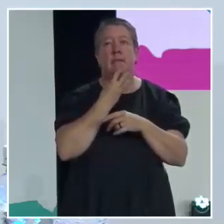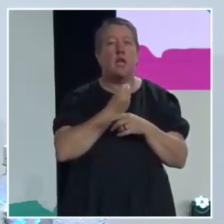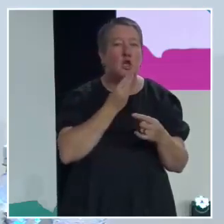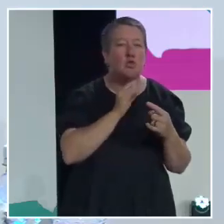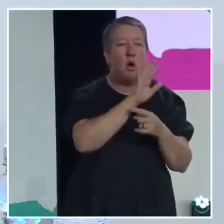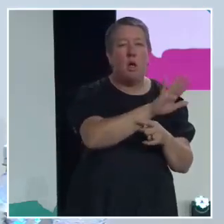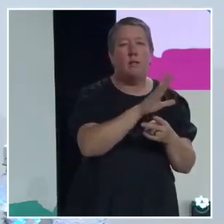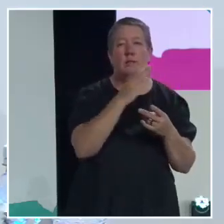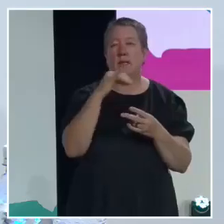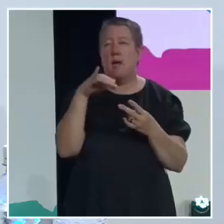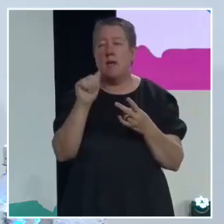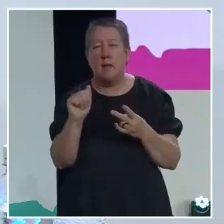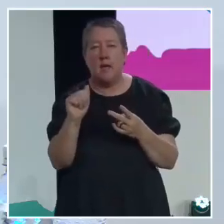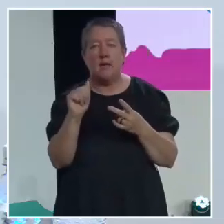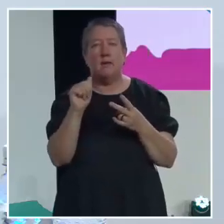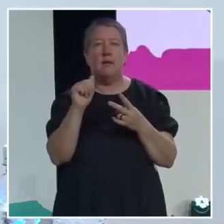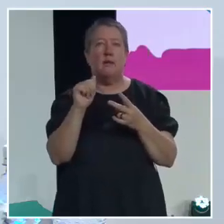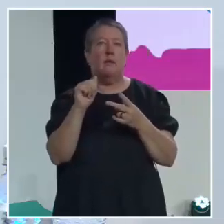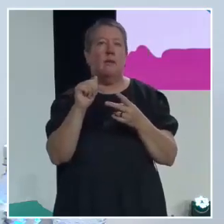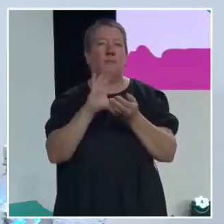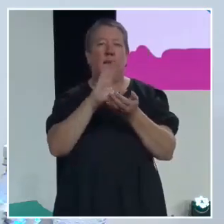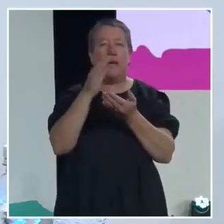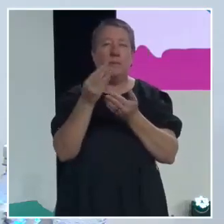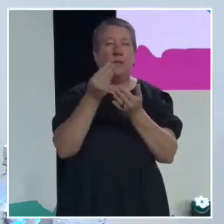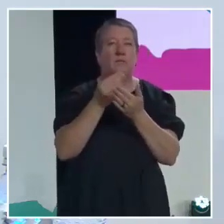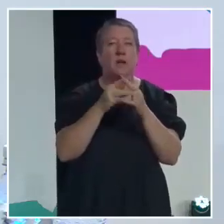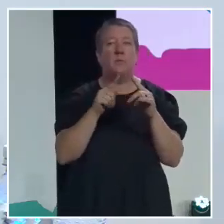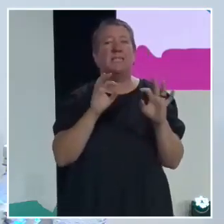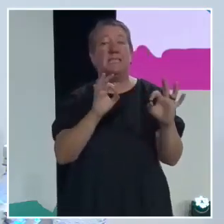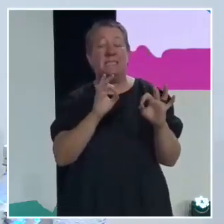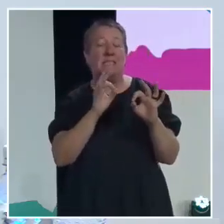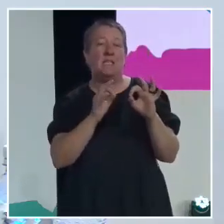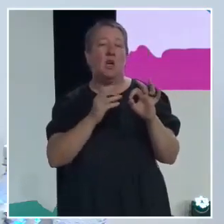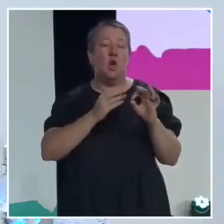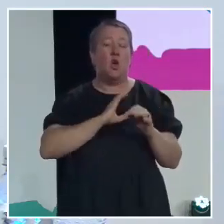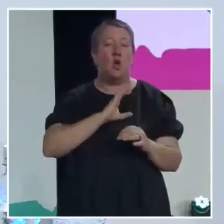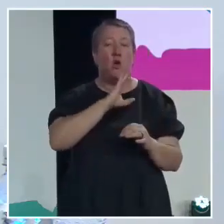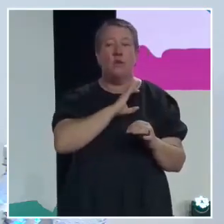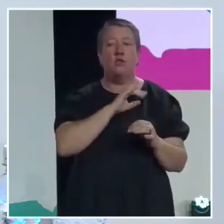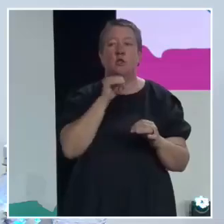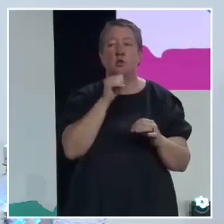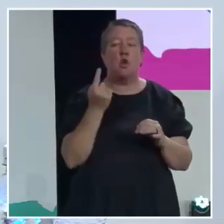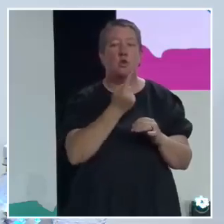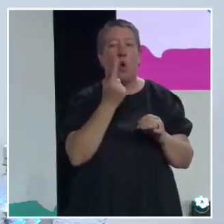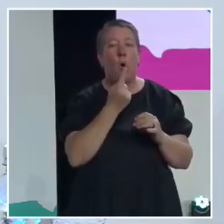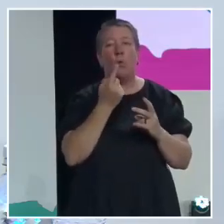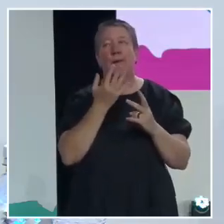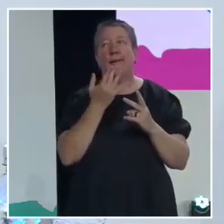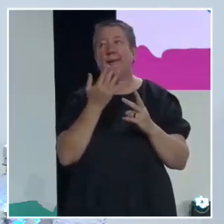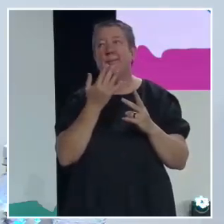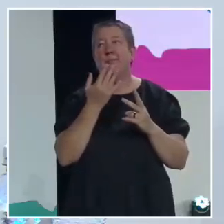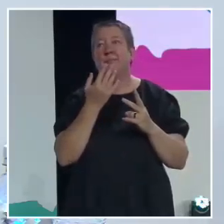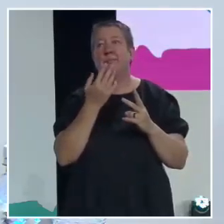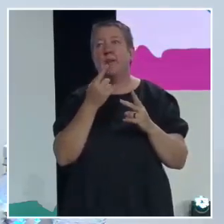CIA's large venture capital fund. But that kind of confidence, not only of the deals that I mentioned before, like the KfW with steel, but